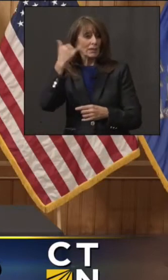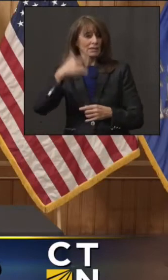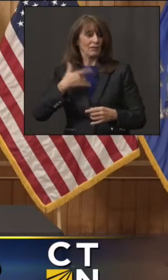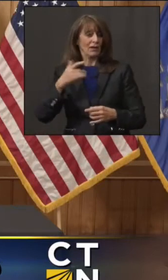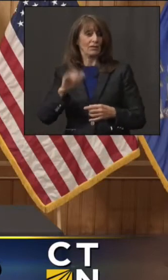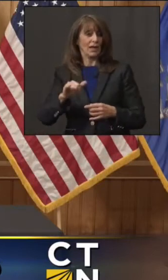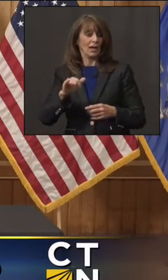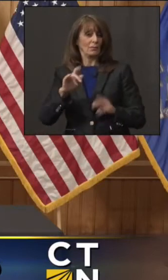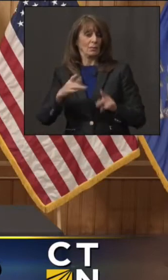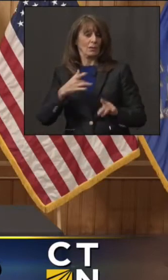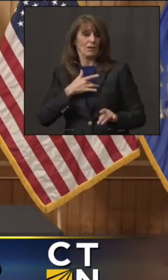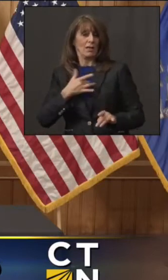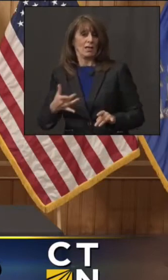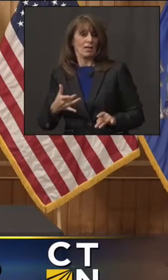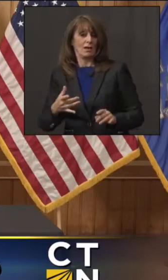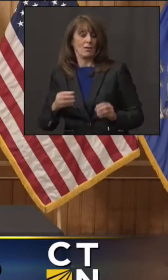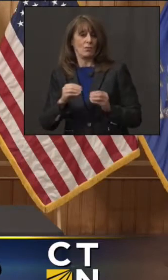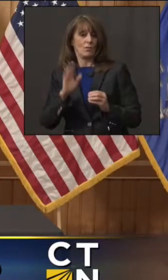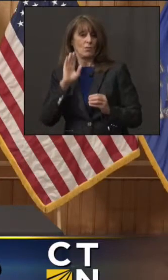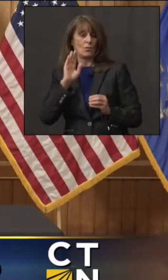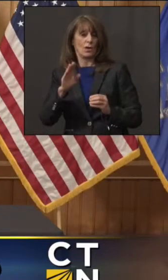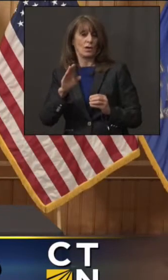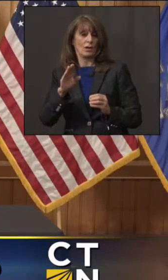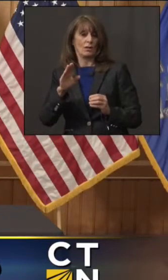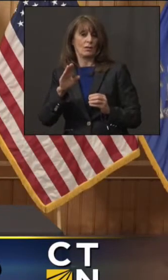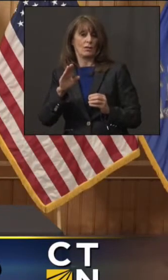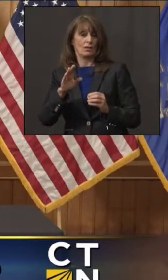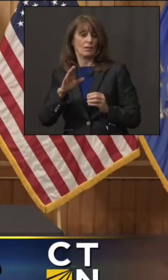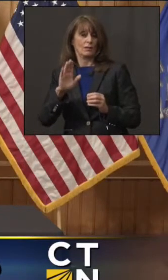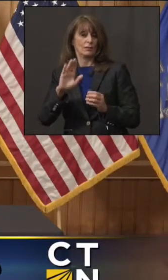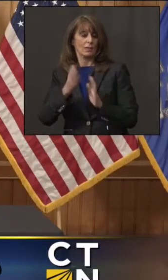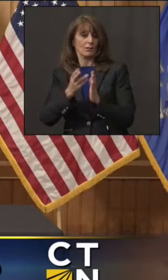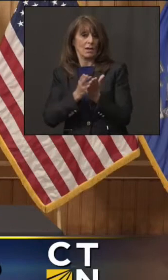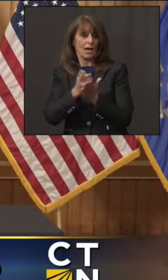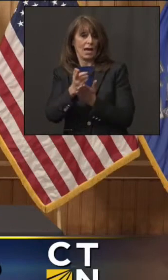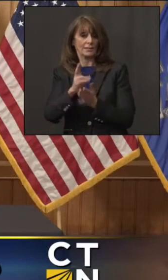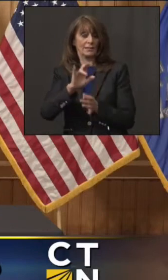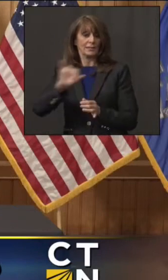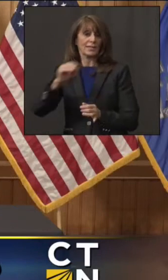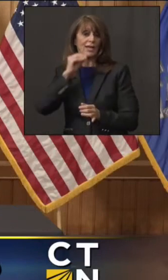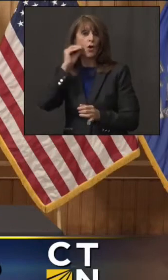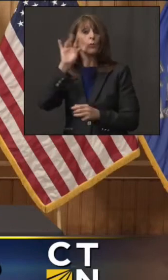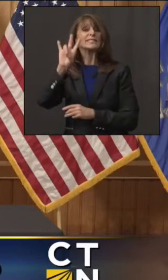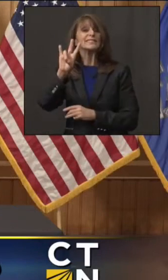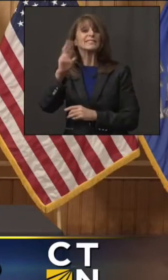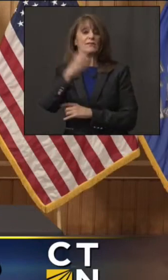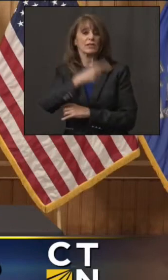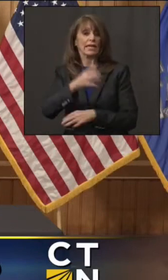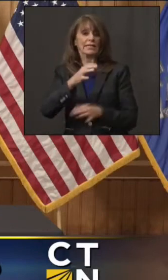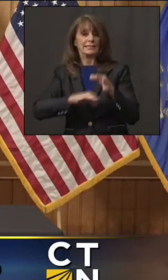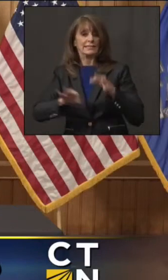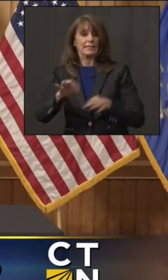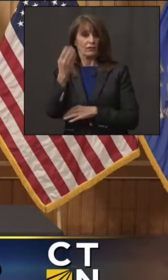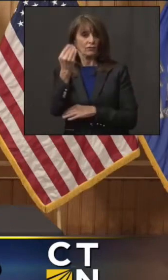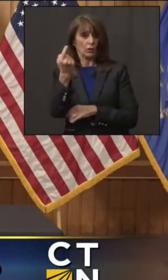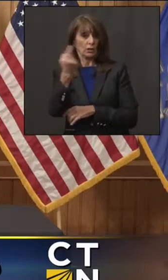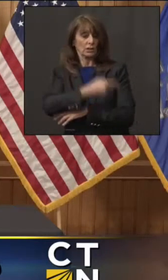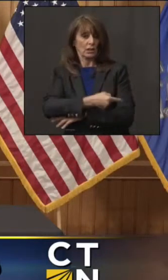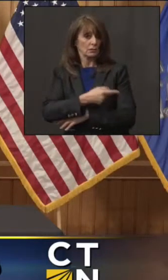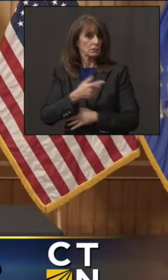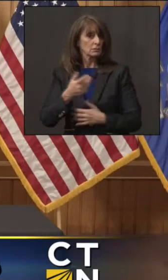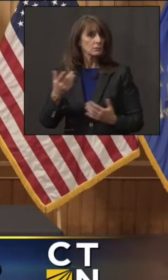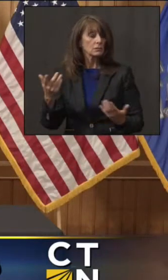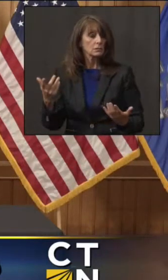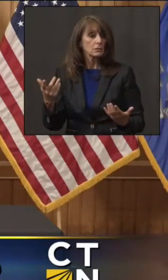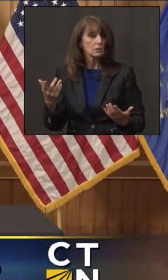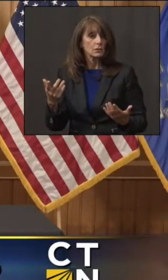are likely to, be honest and to sit out for 7 days. Should we put teachers